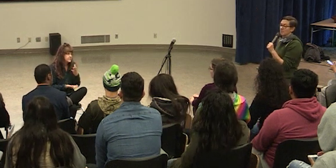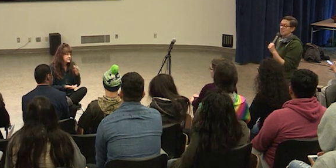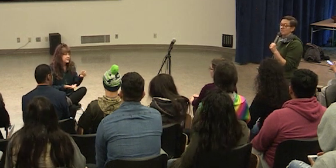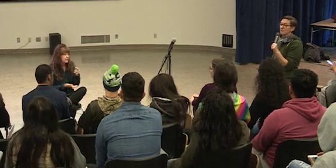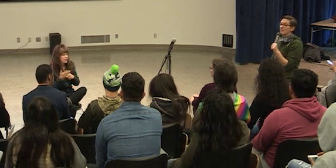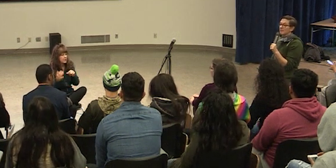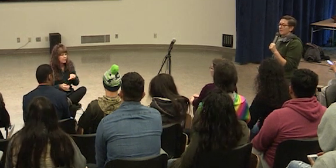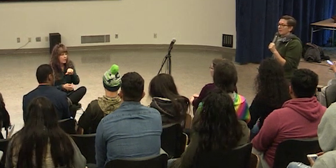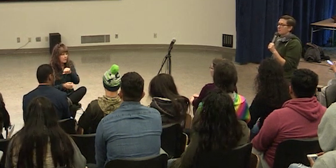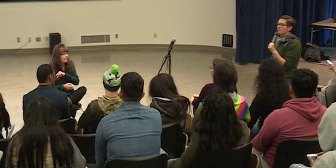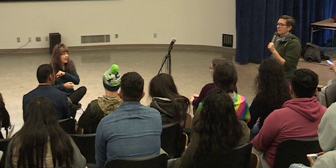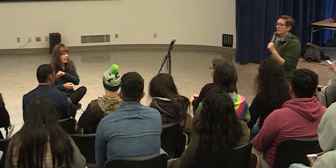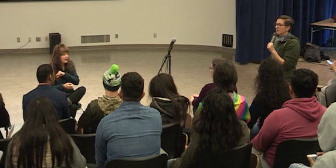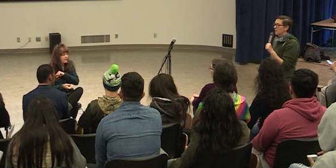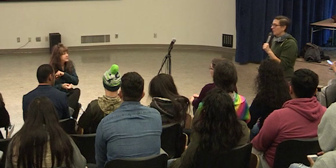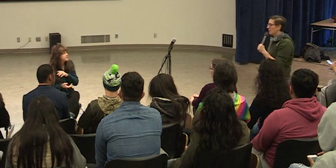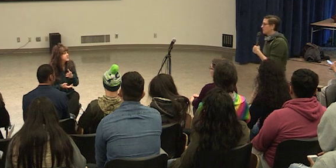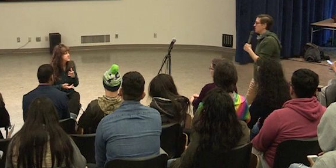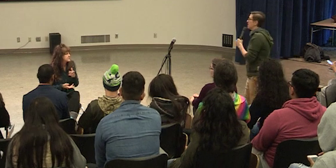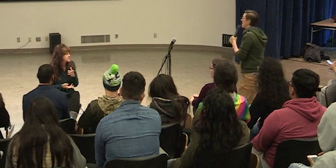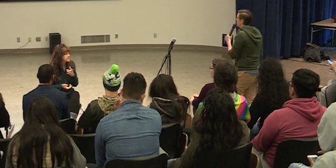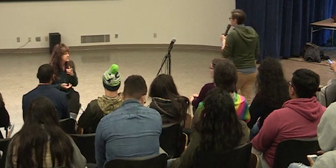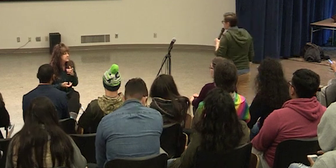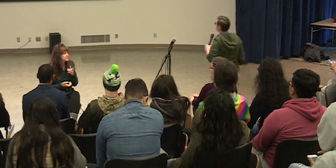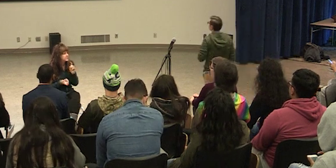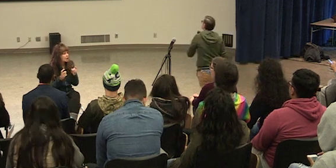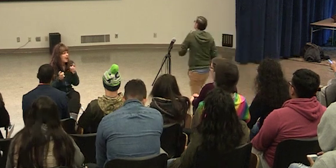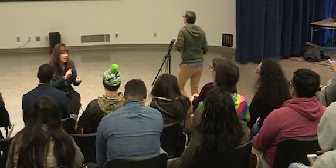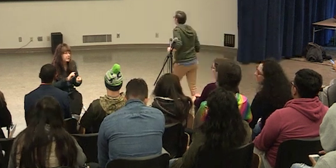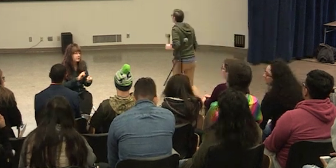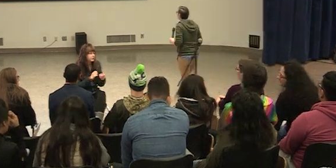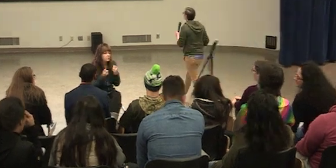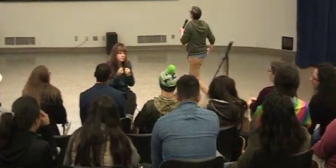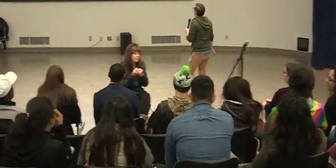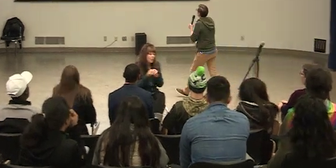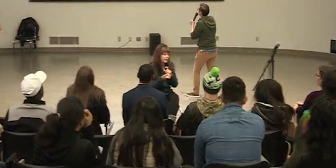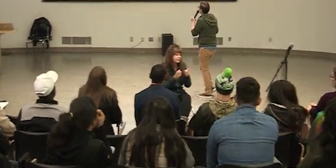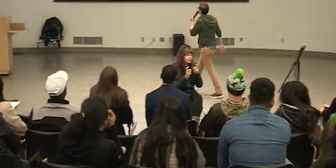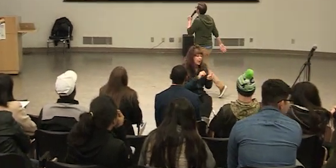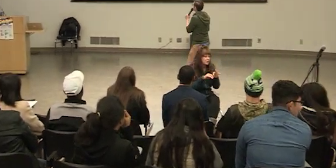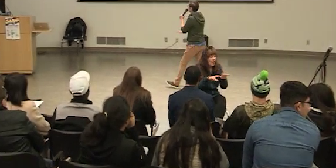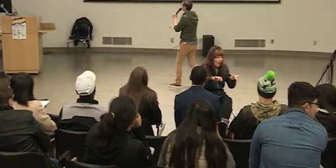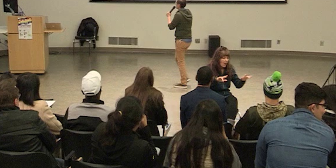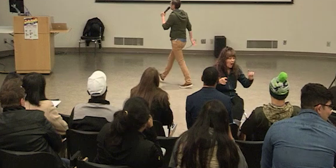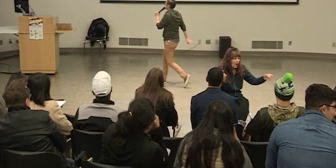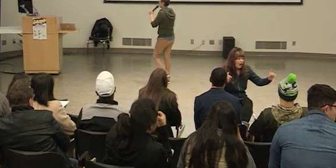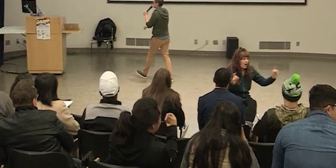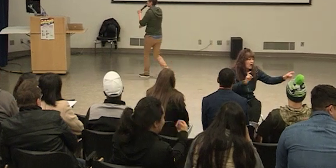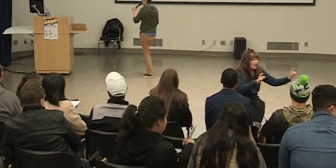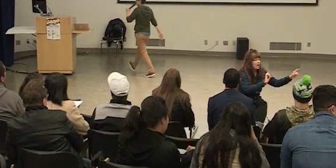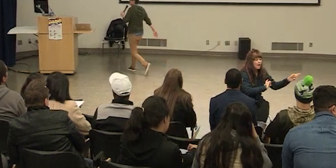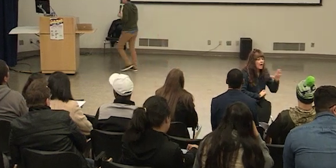a change agent? And where change happens. So now that you all are in, we'll have